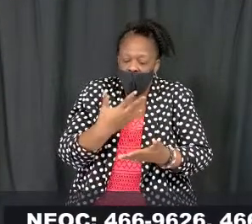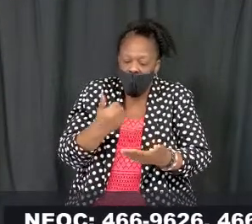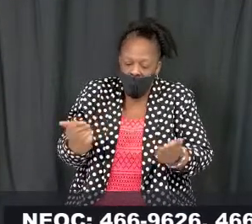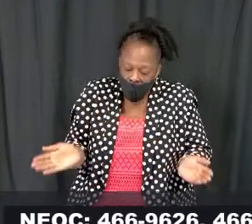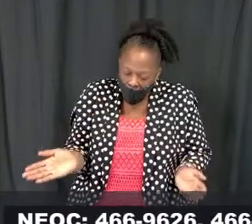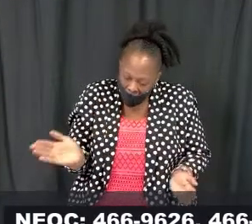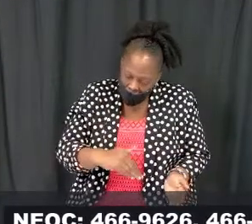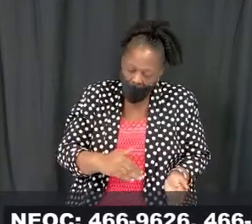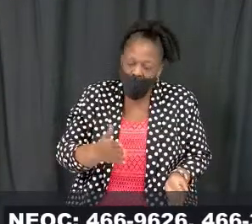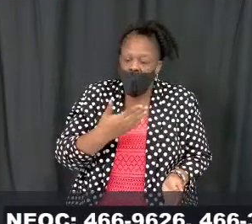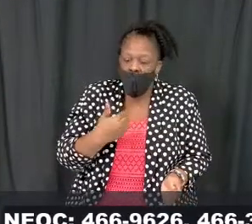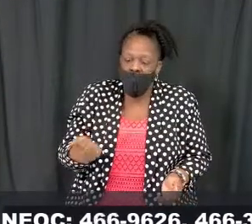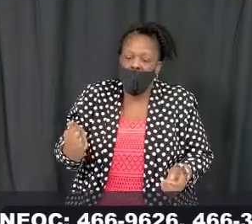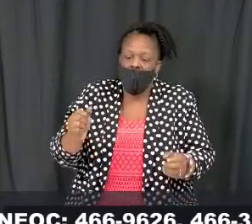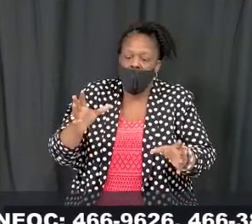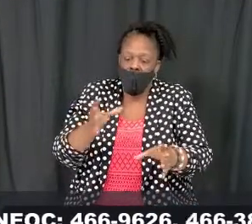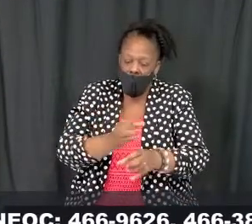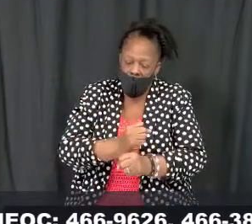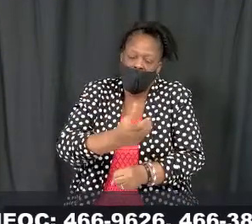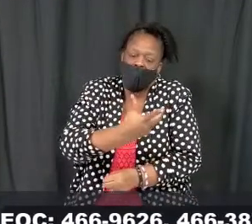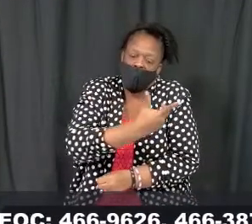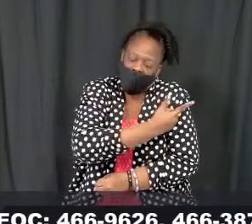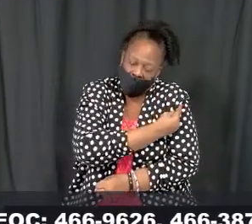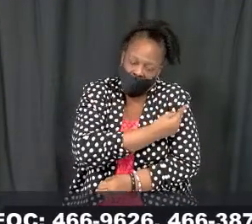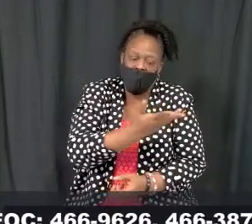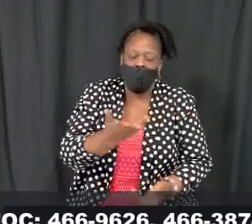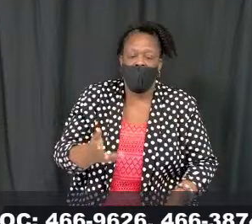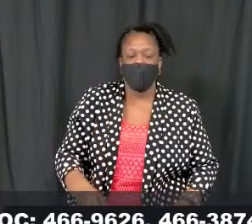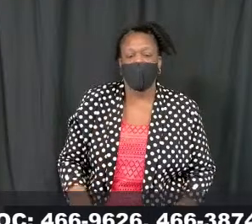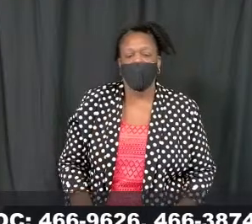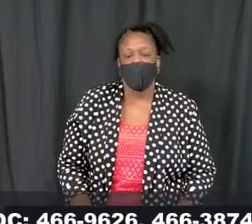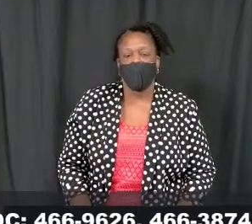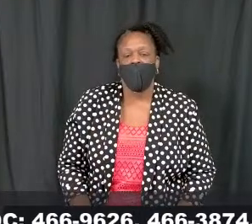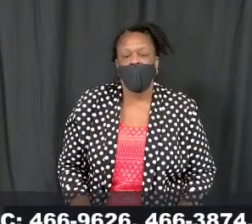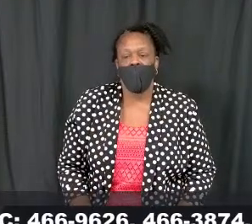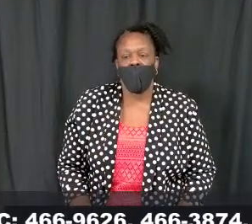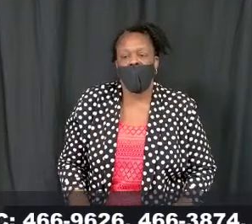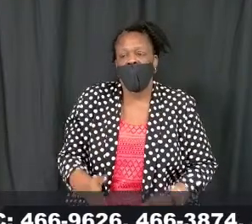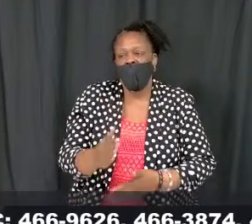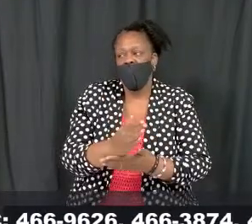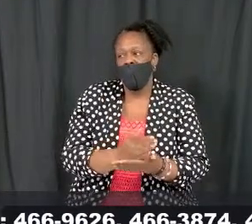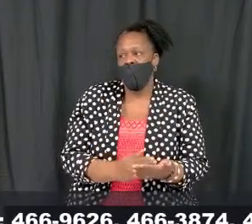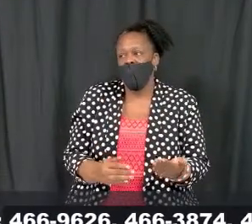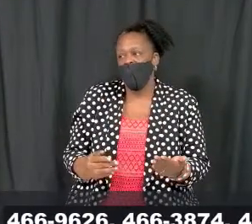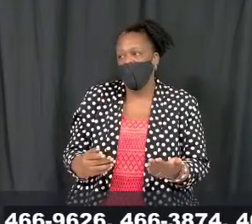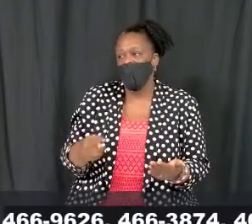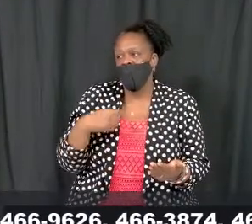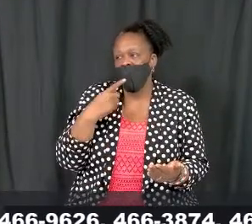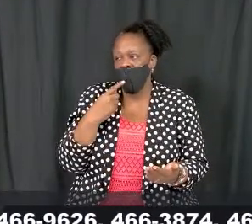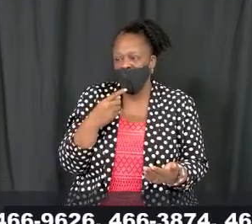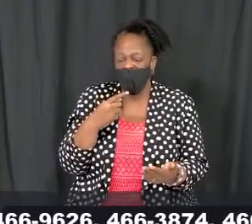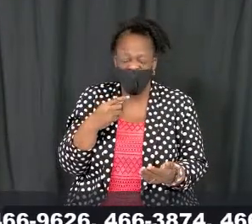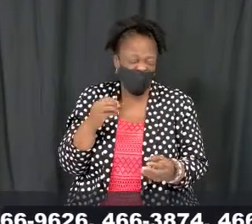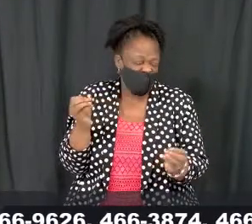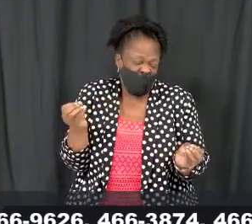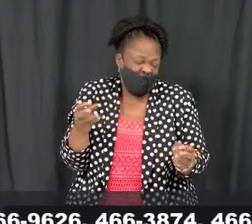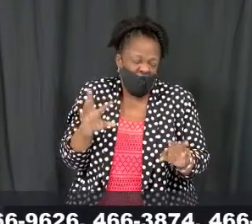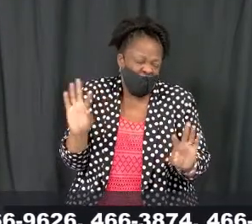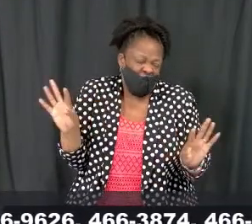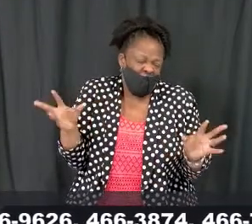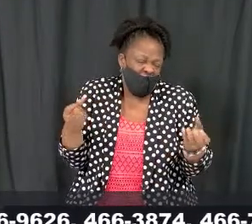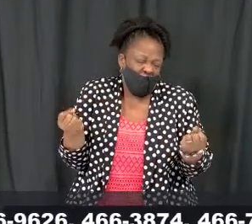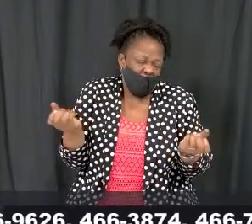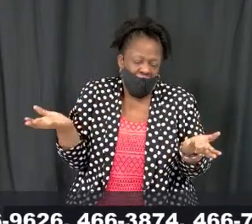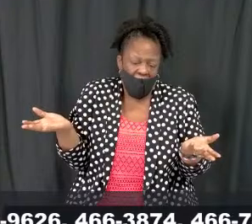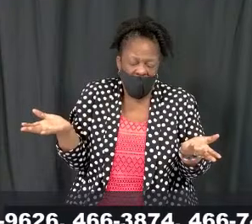encourage persons to come forward and get vaccinated. Some said that they had no reason to get